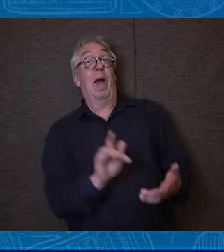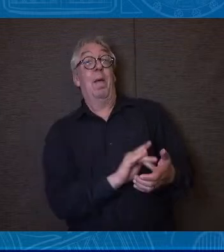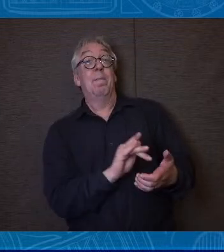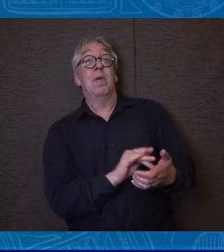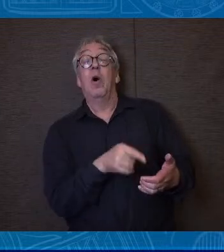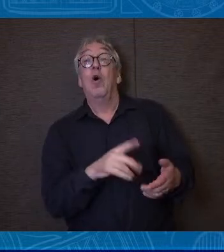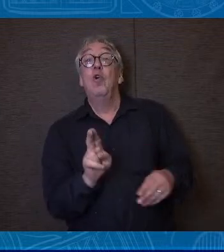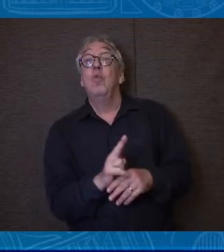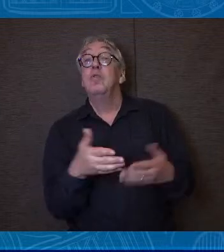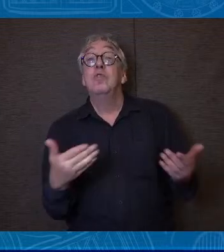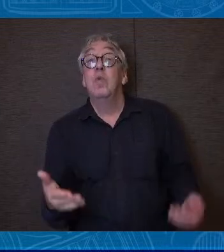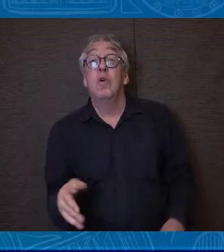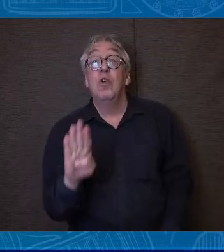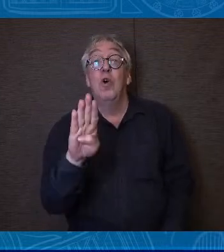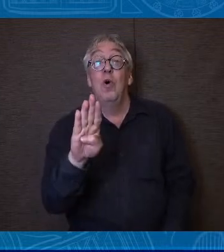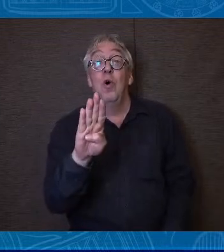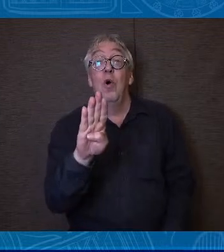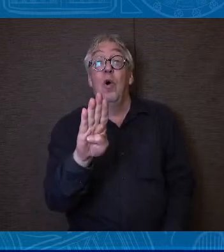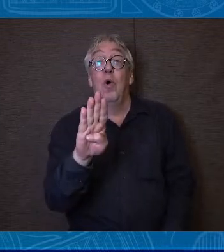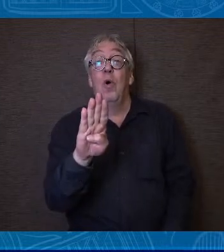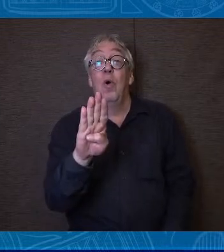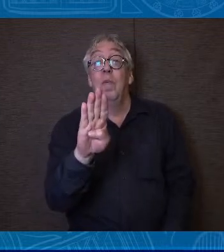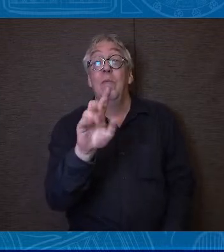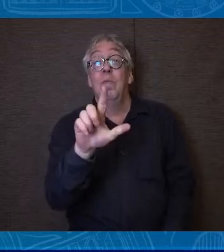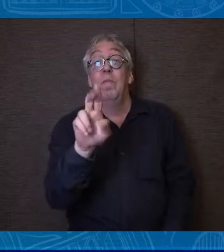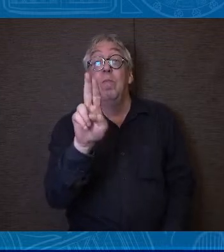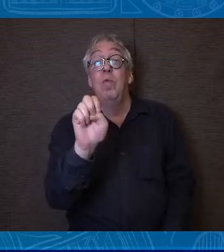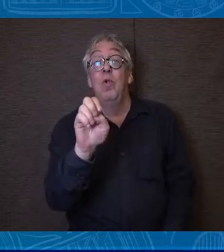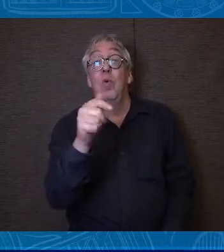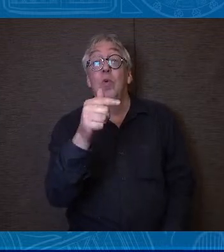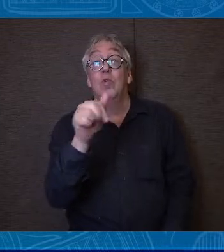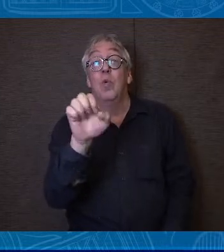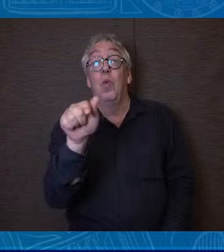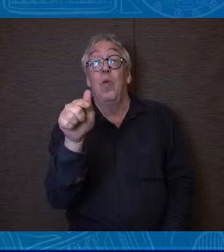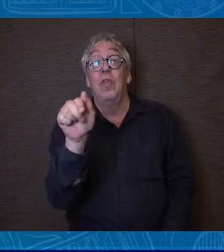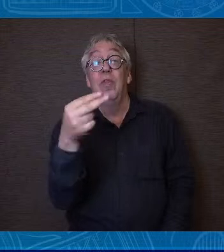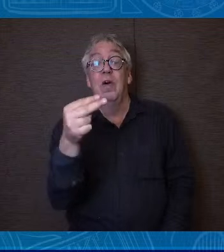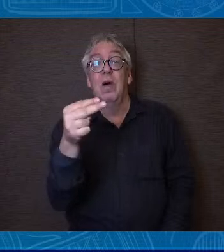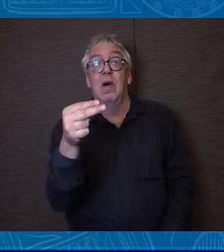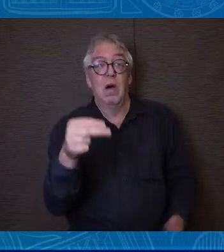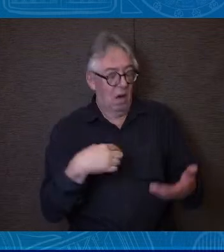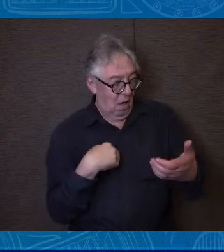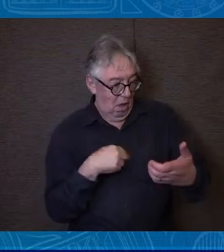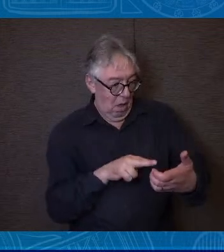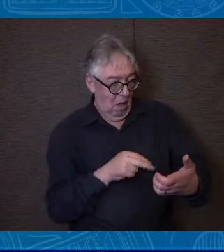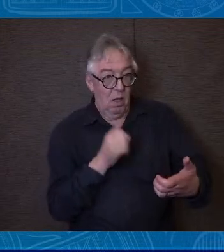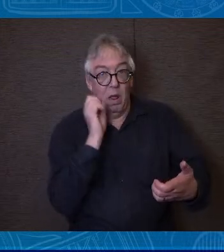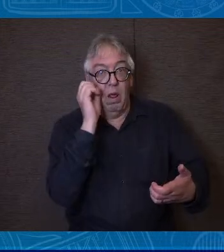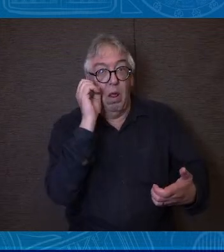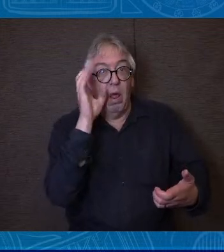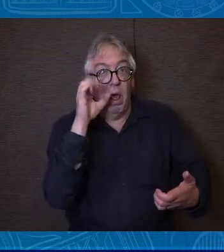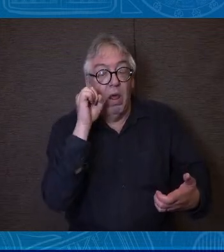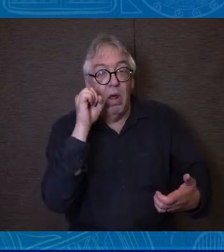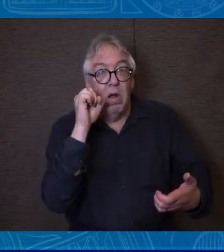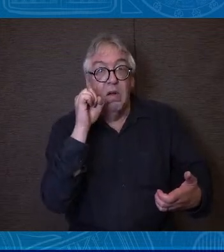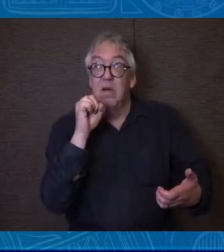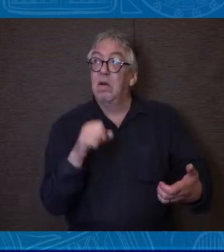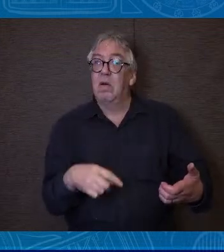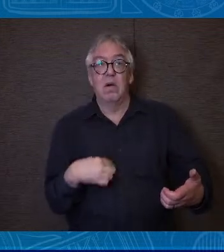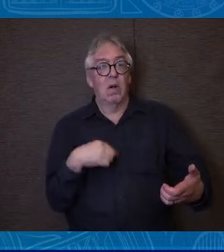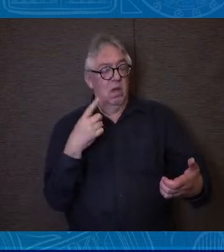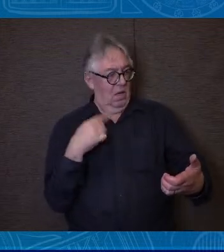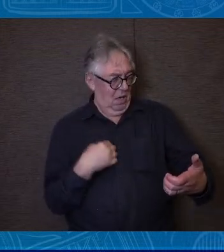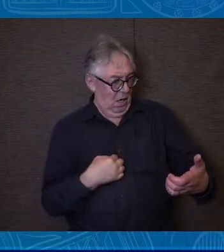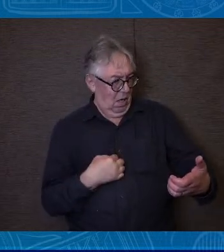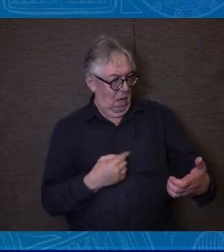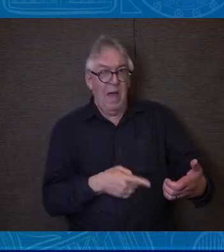Bluetooth. And so, as I was working in space for 35 years, I think to myself, but if it's